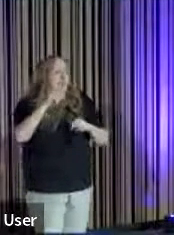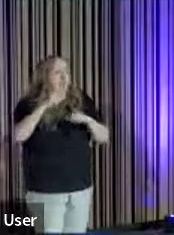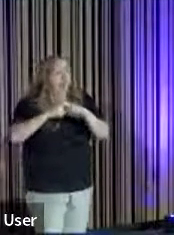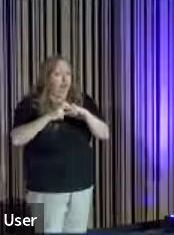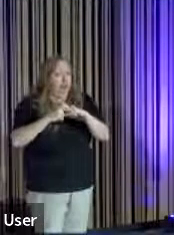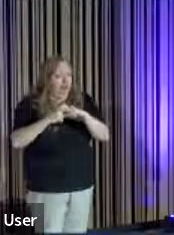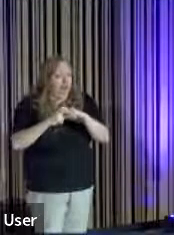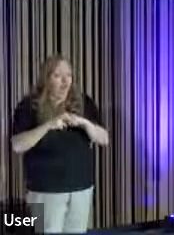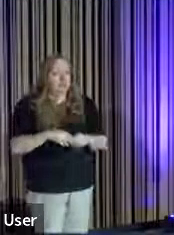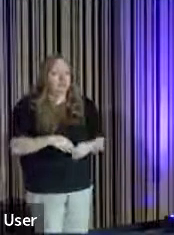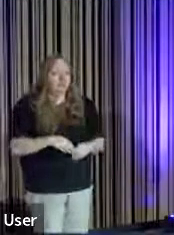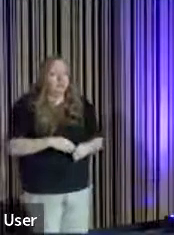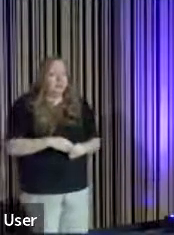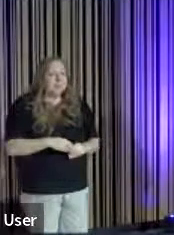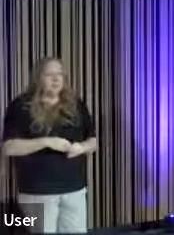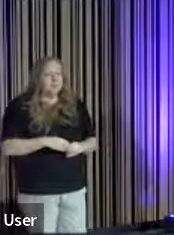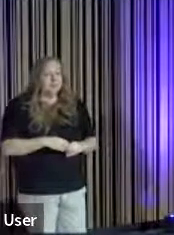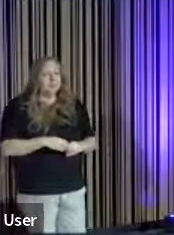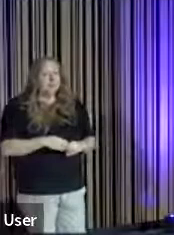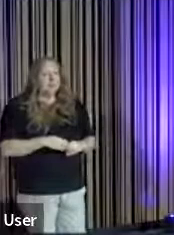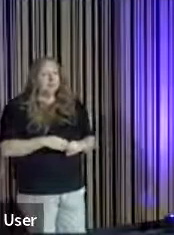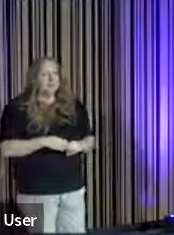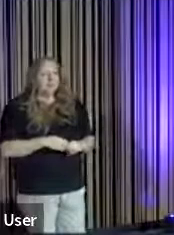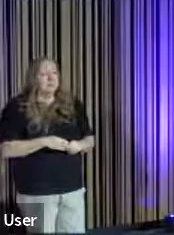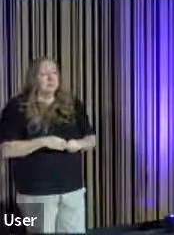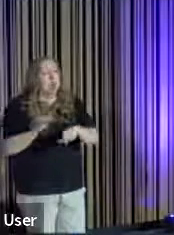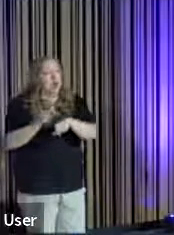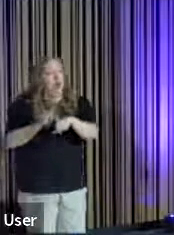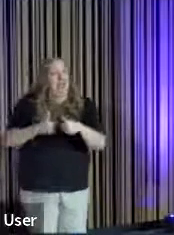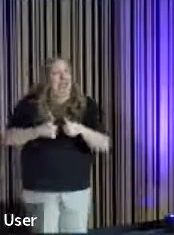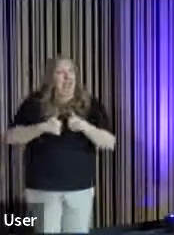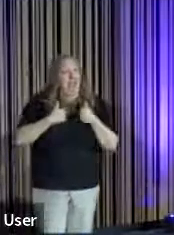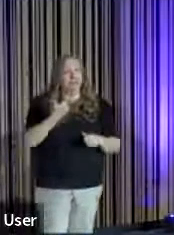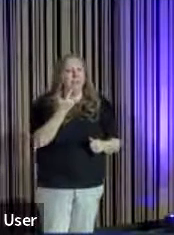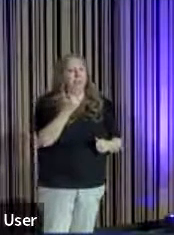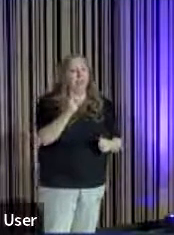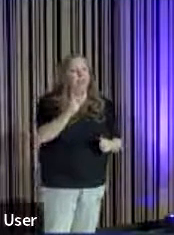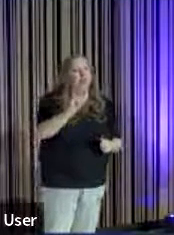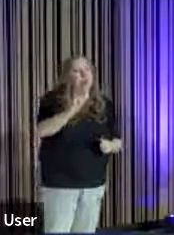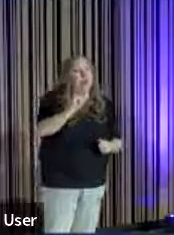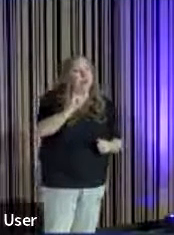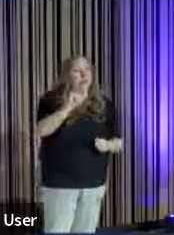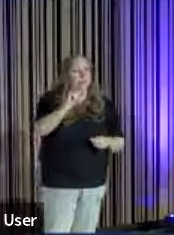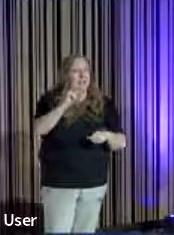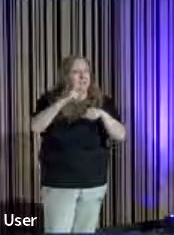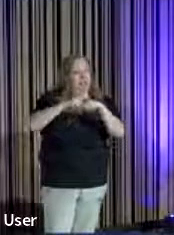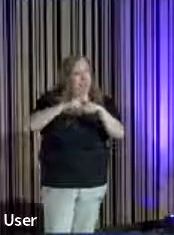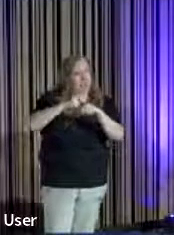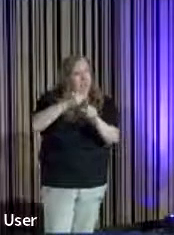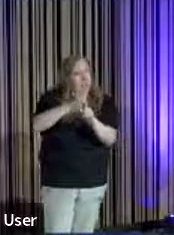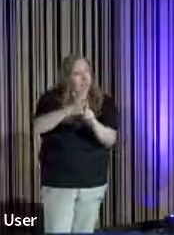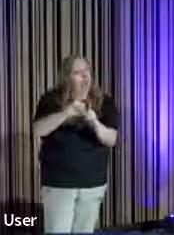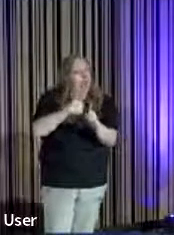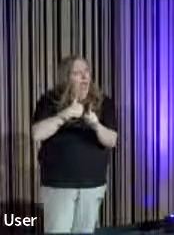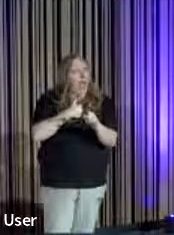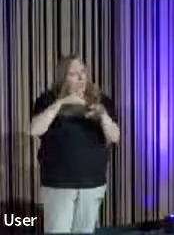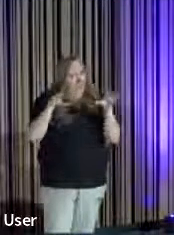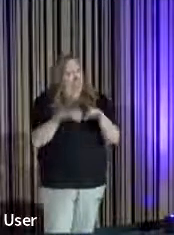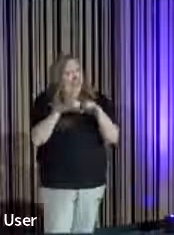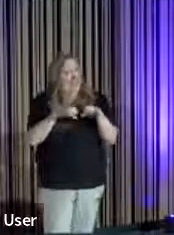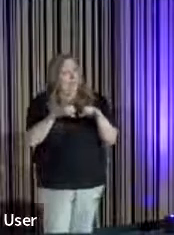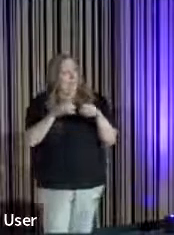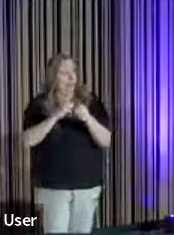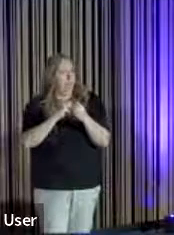to early life, giant viruses also have actin proteins, or actin-like proteins, which are thought to be a